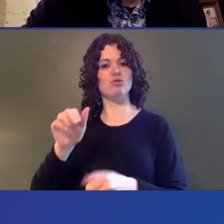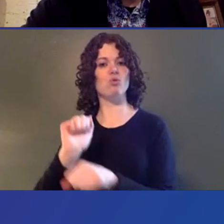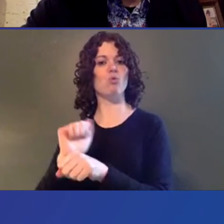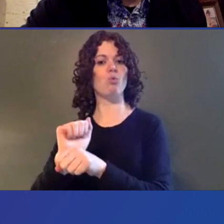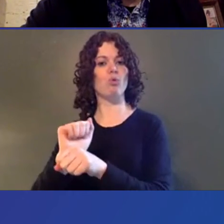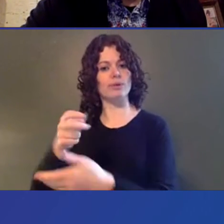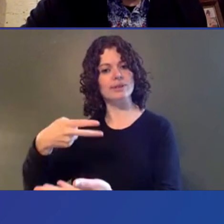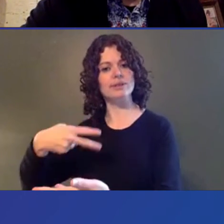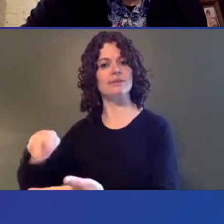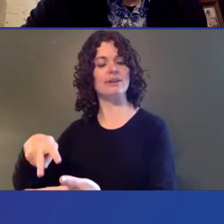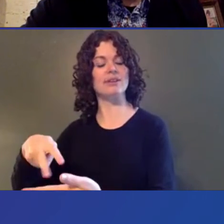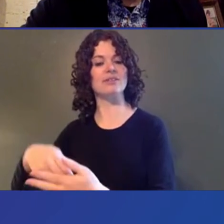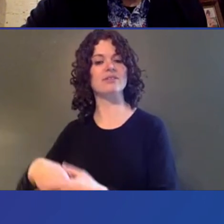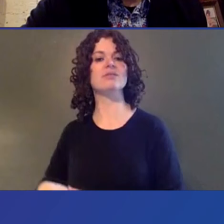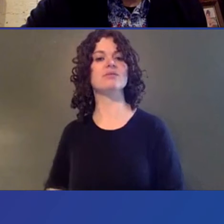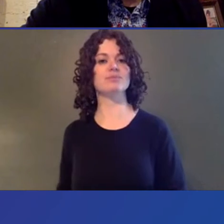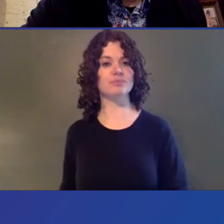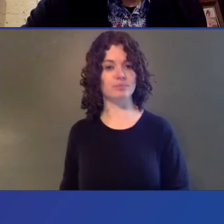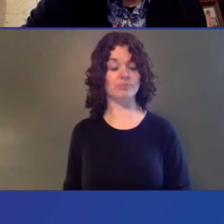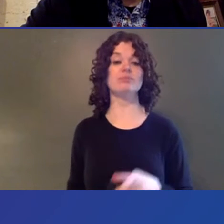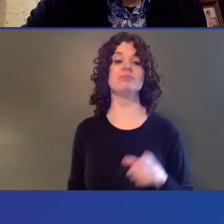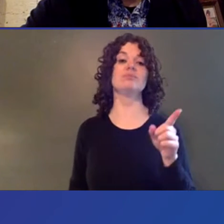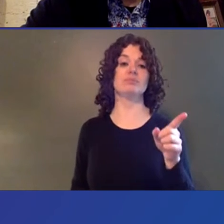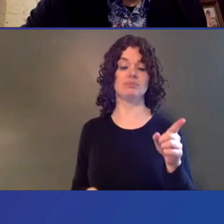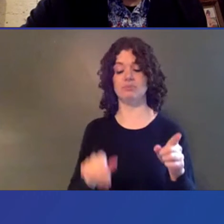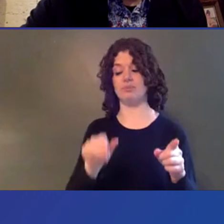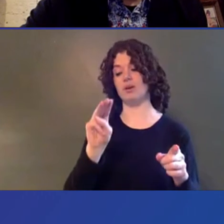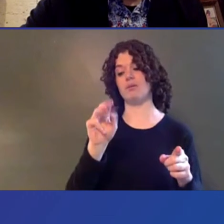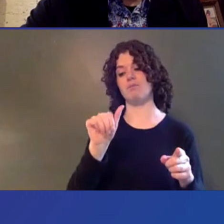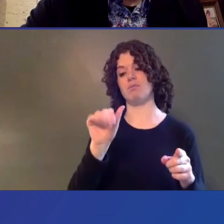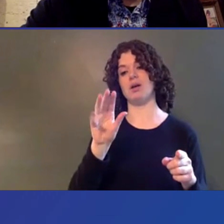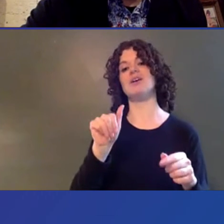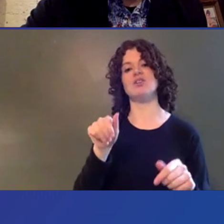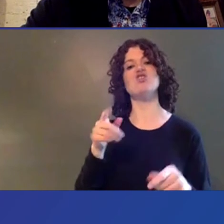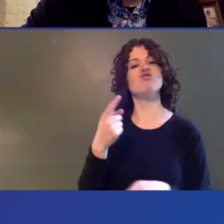Because as you both have really said,